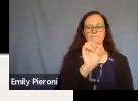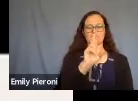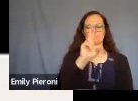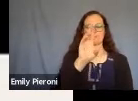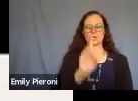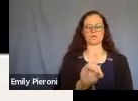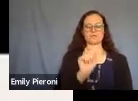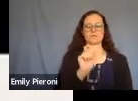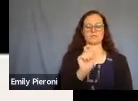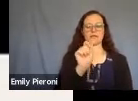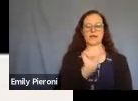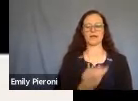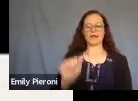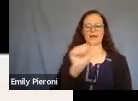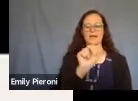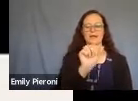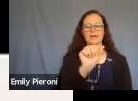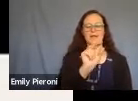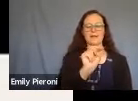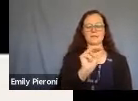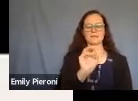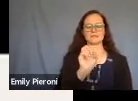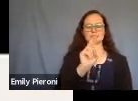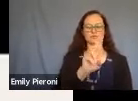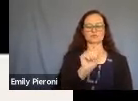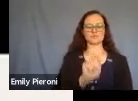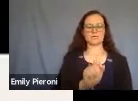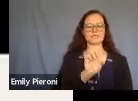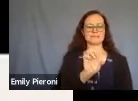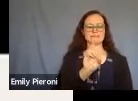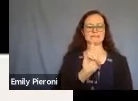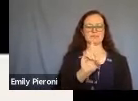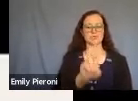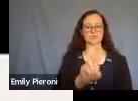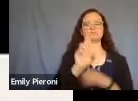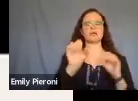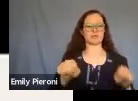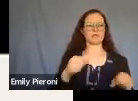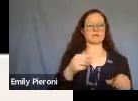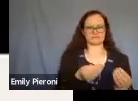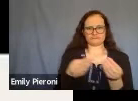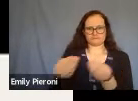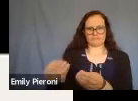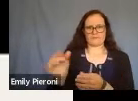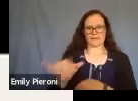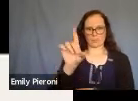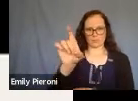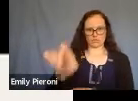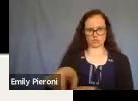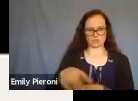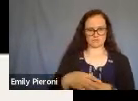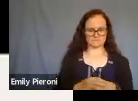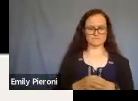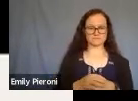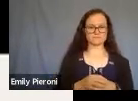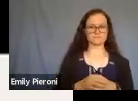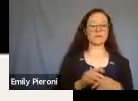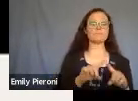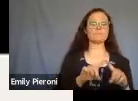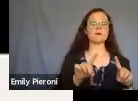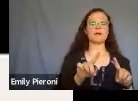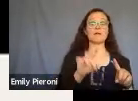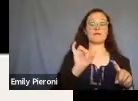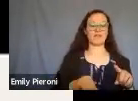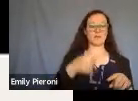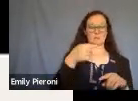klombard@nmsu.edu, and I can try to forward these questions on. But soil moisture probes will allow you to see where that water has moved through the